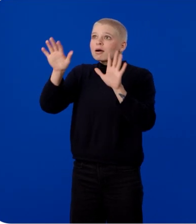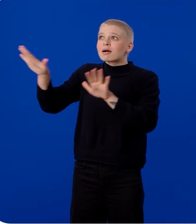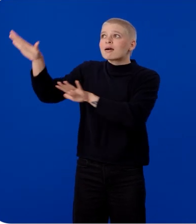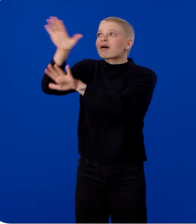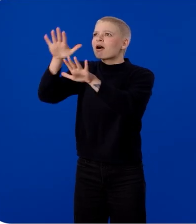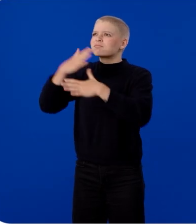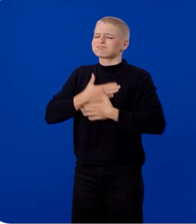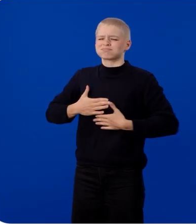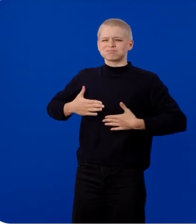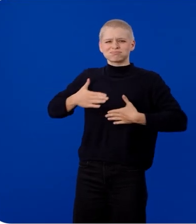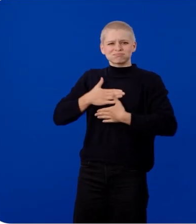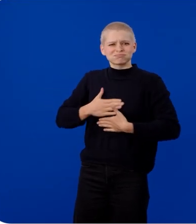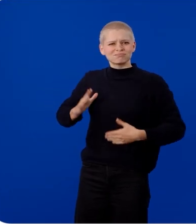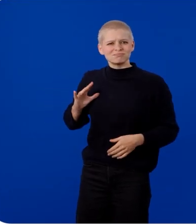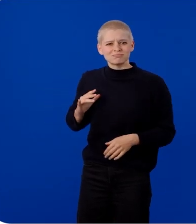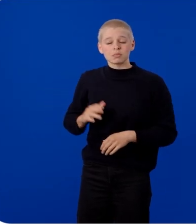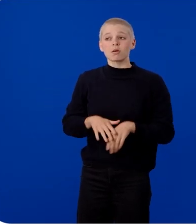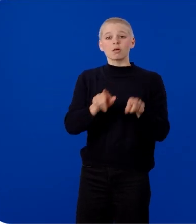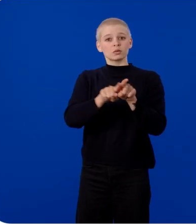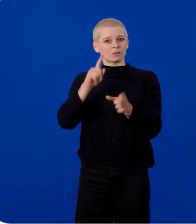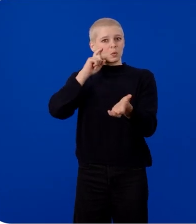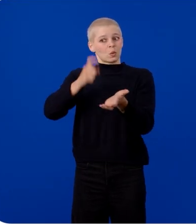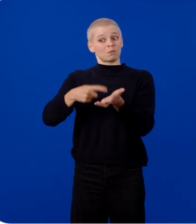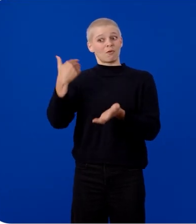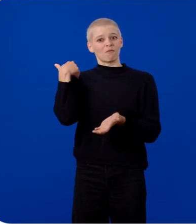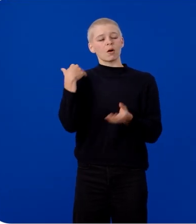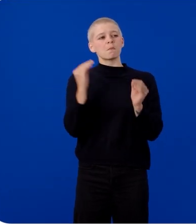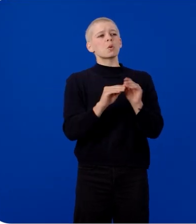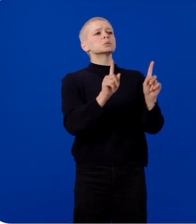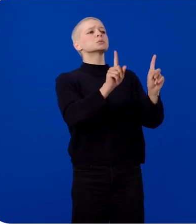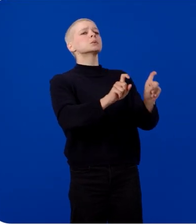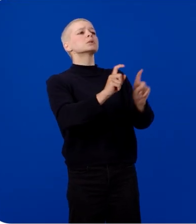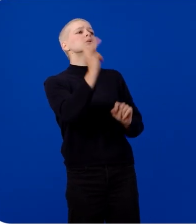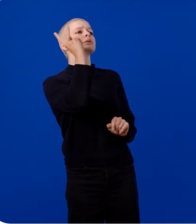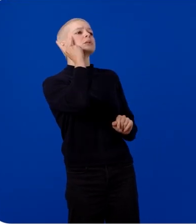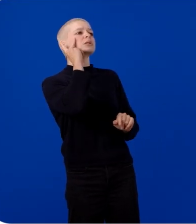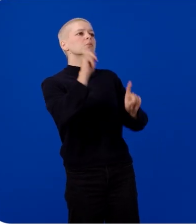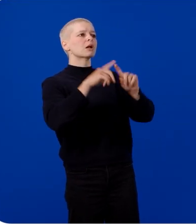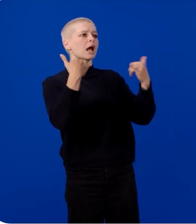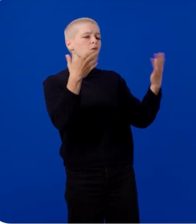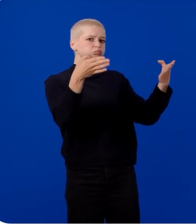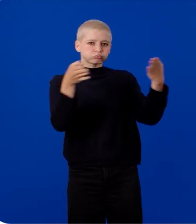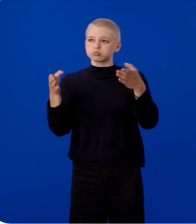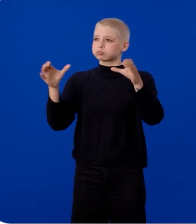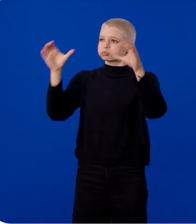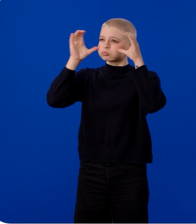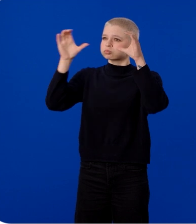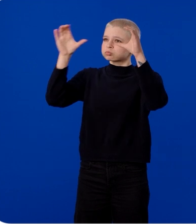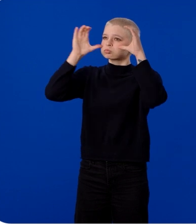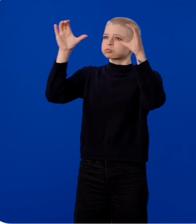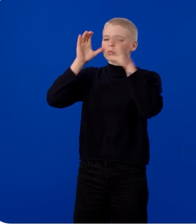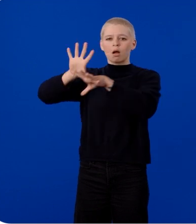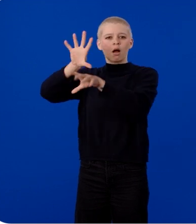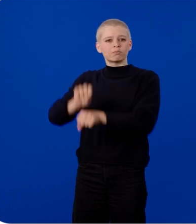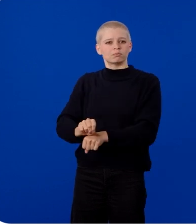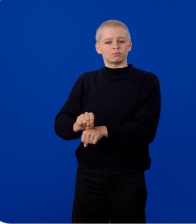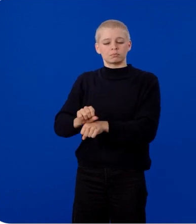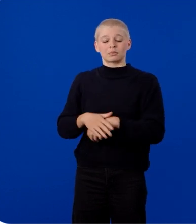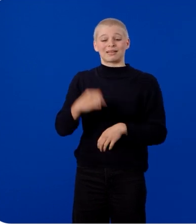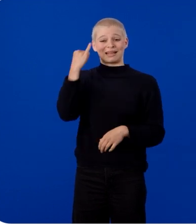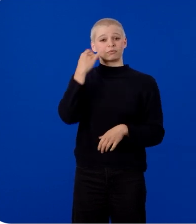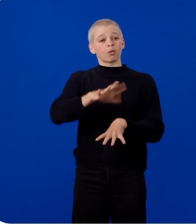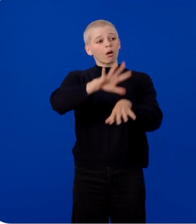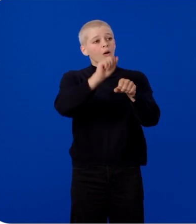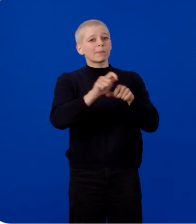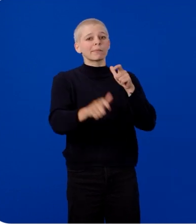also seeing a behavior change from experimentation to habit. If you get used to the large screens with remote desktop